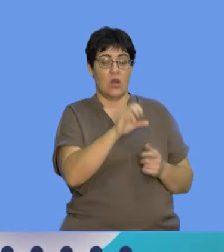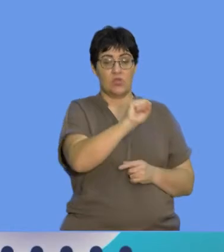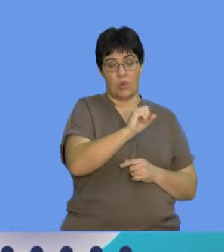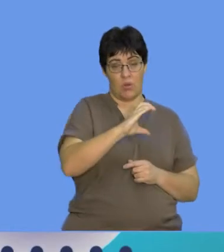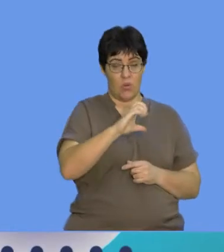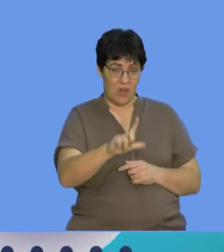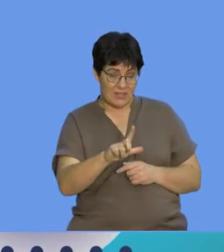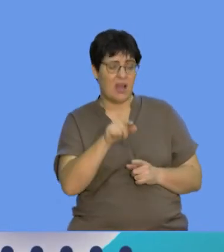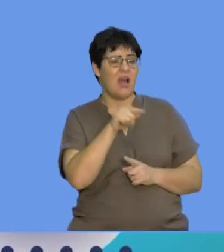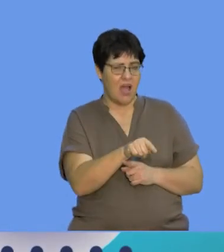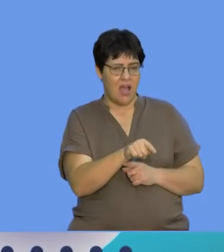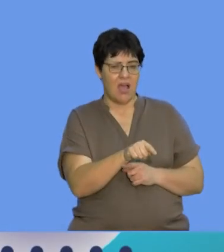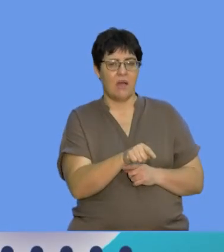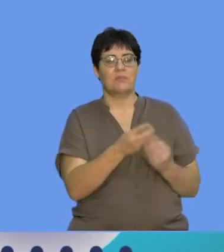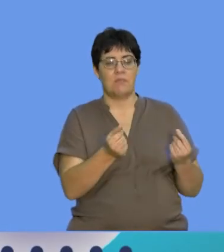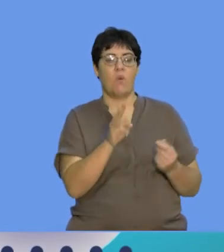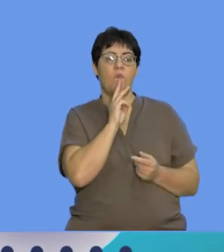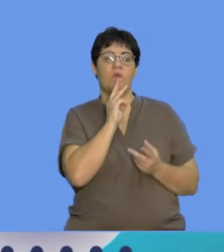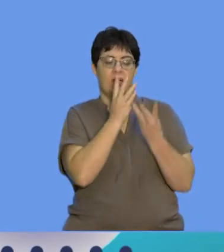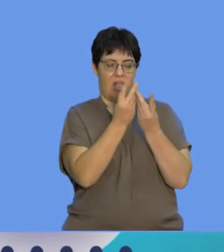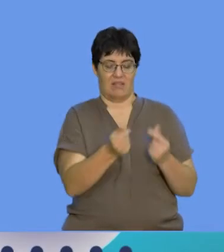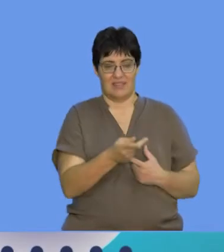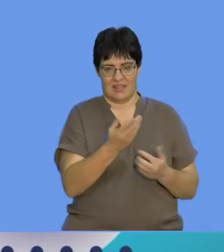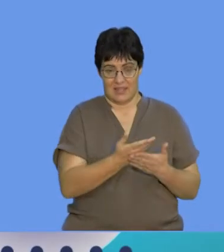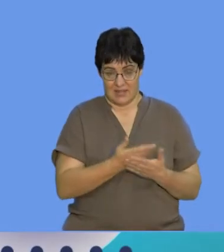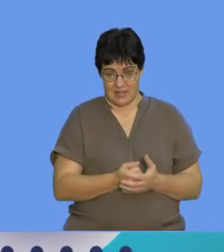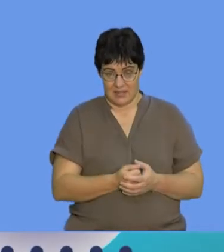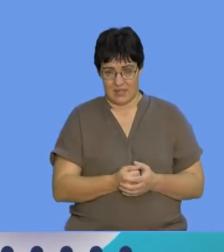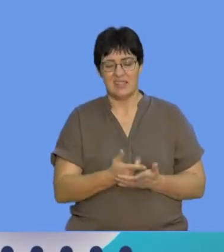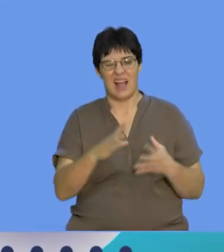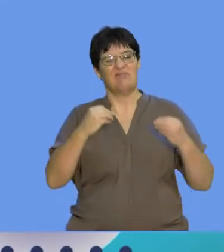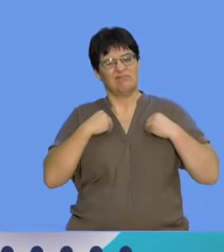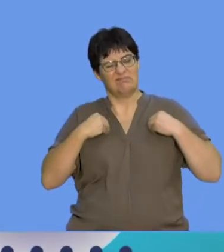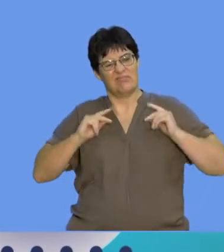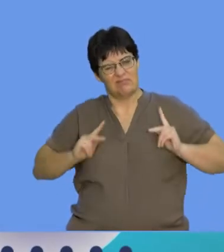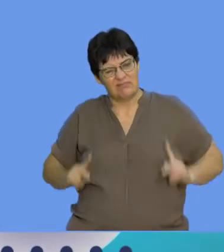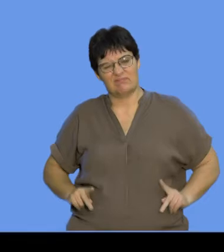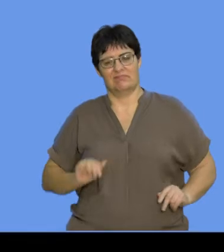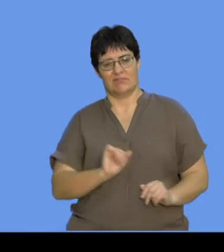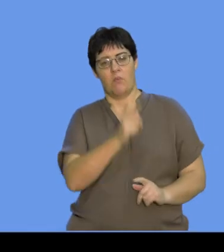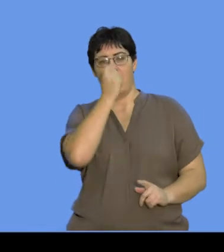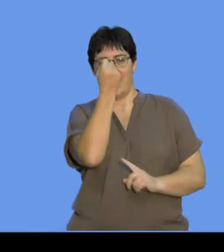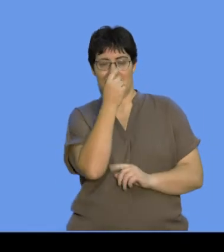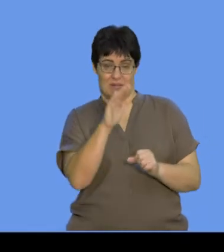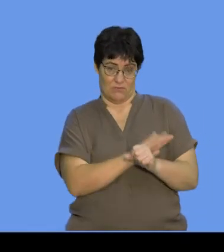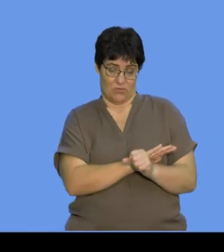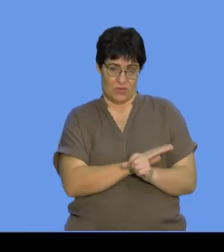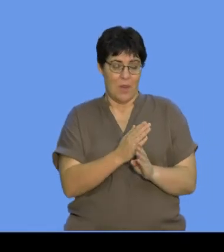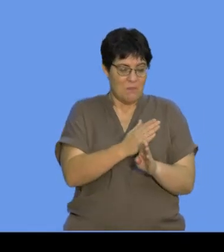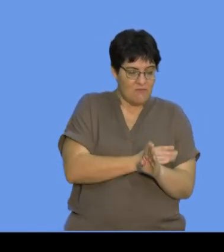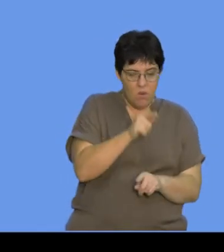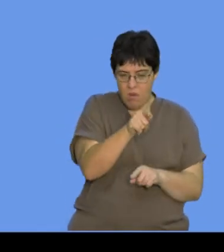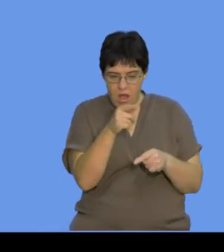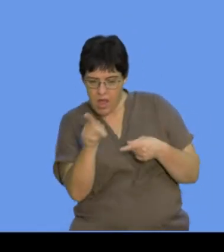is completely soluble in water. So these are some of the physical properties that we need to understand before we can